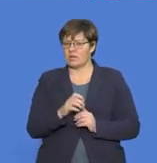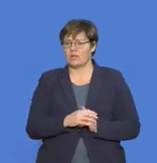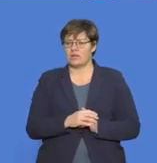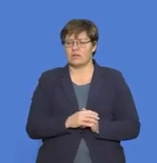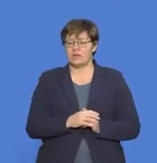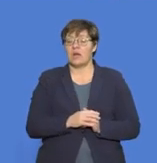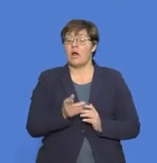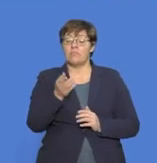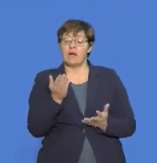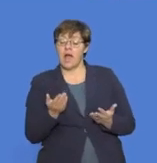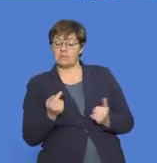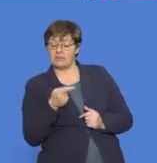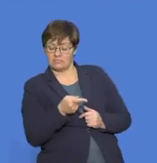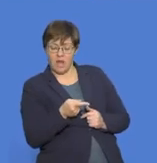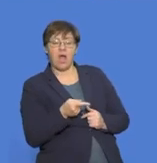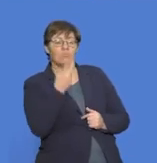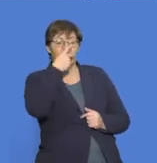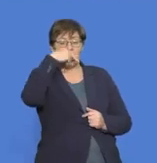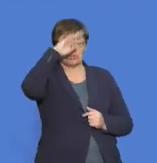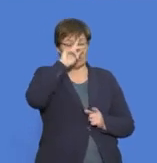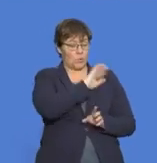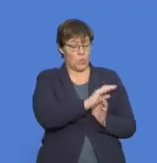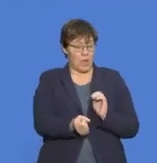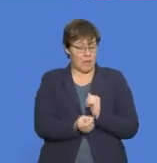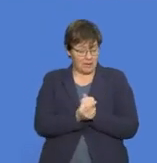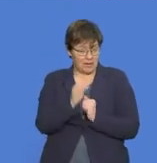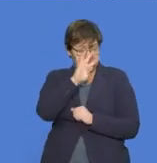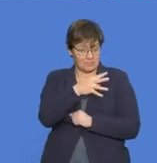after expecting you to be able to interpret what is going on